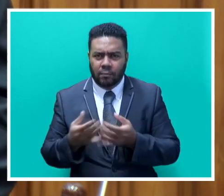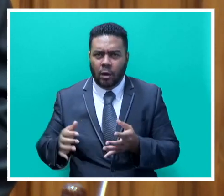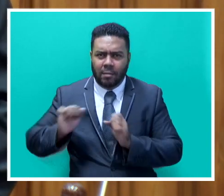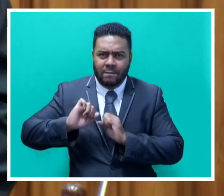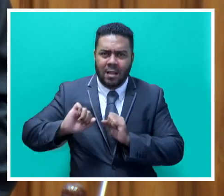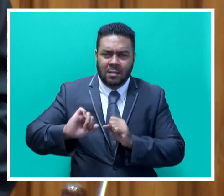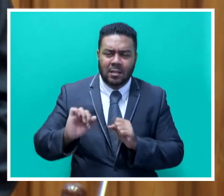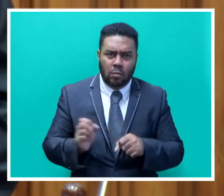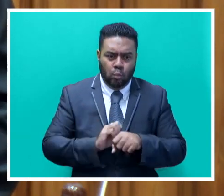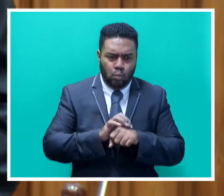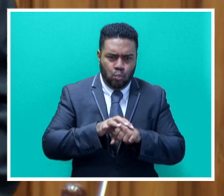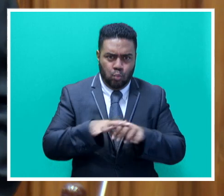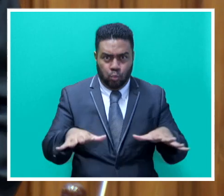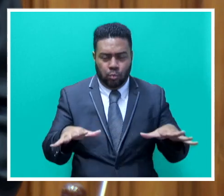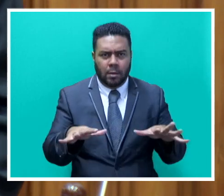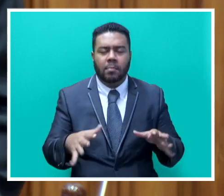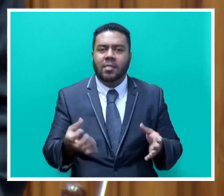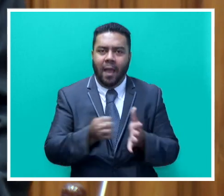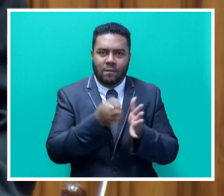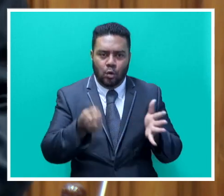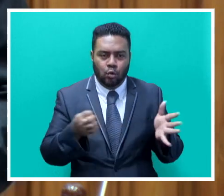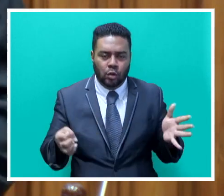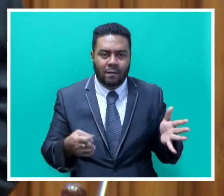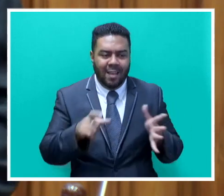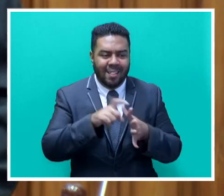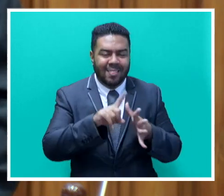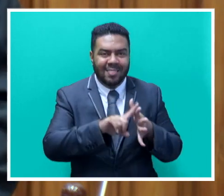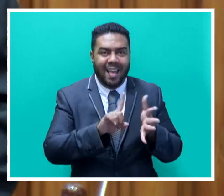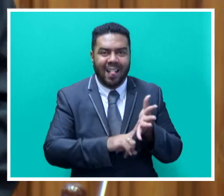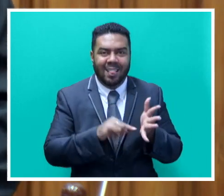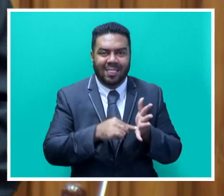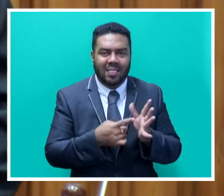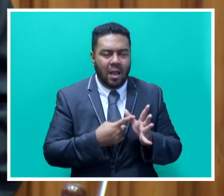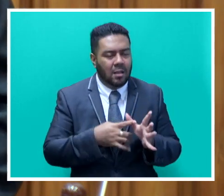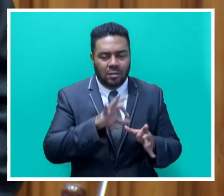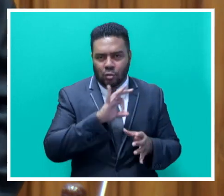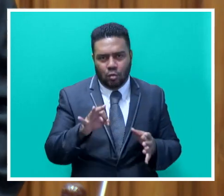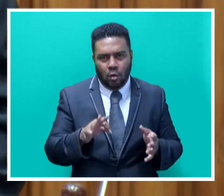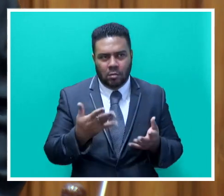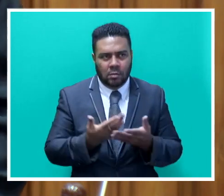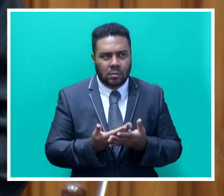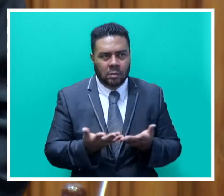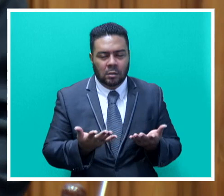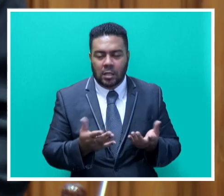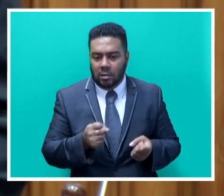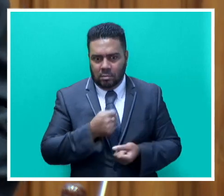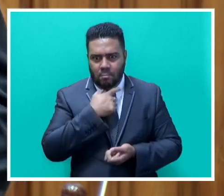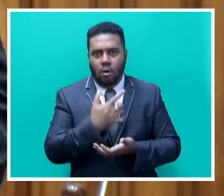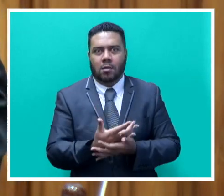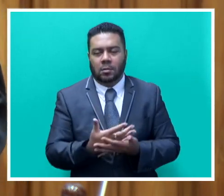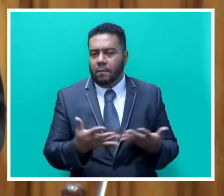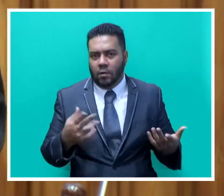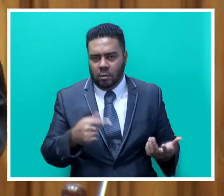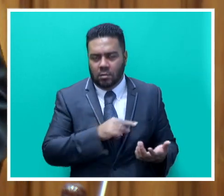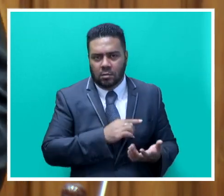against SARS-CoV-2, the evolution of the Delta variant is both unwelcome and unsurprising. The Delta